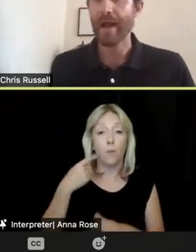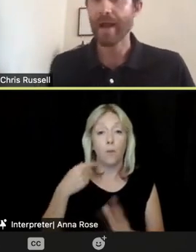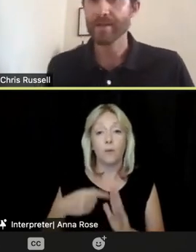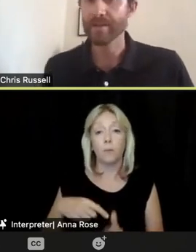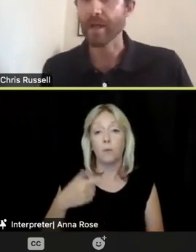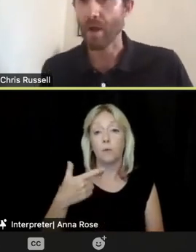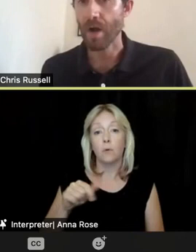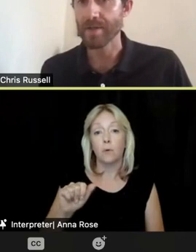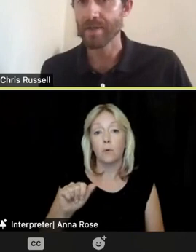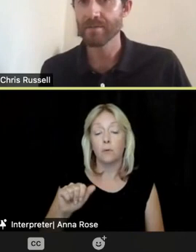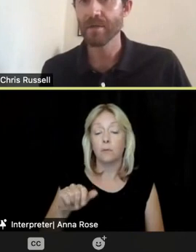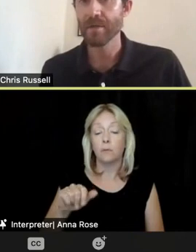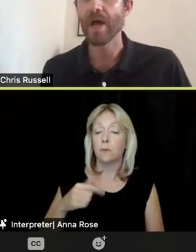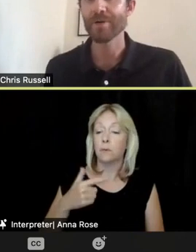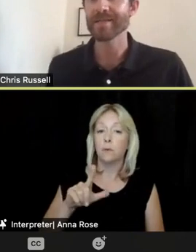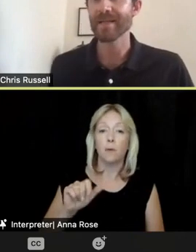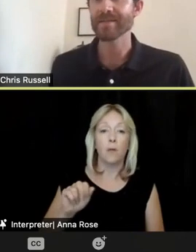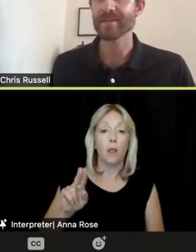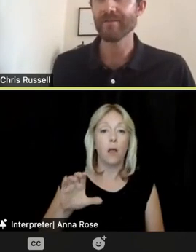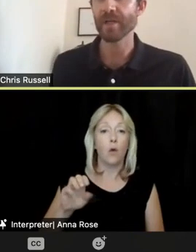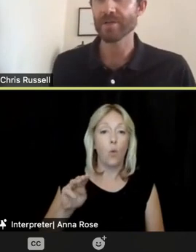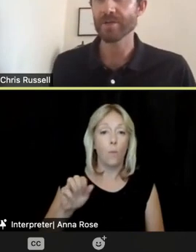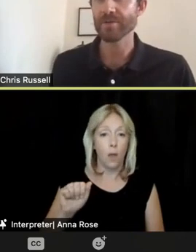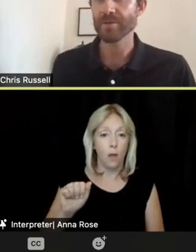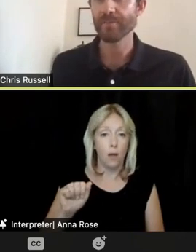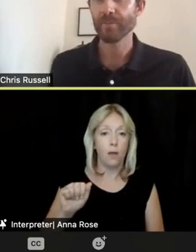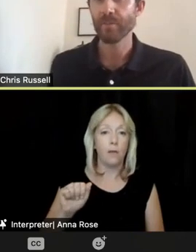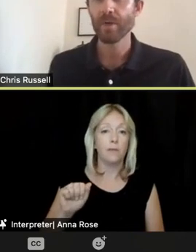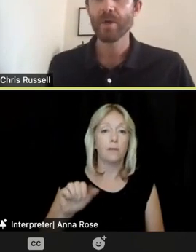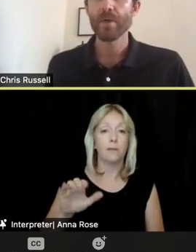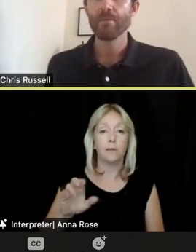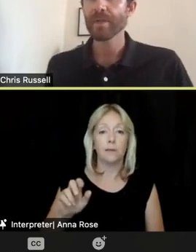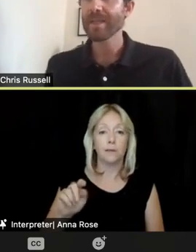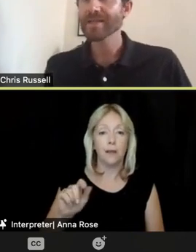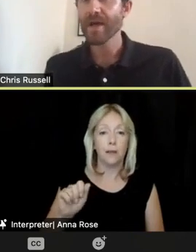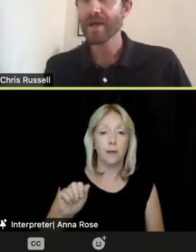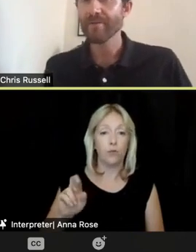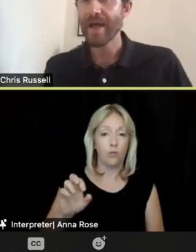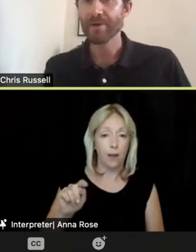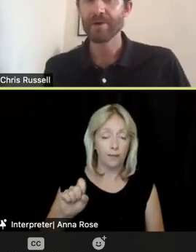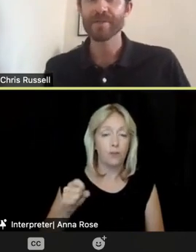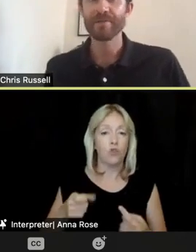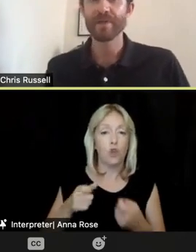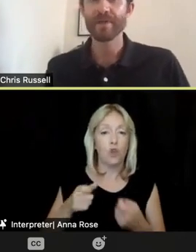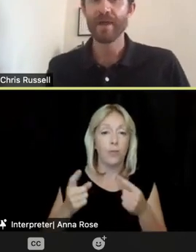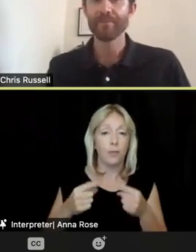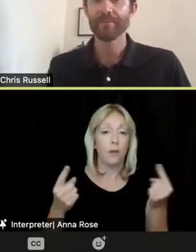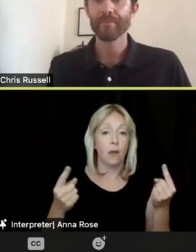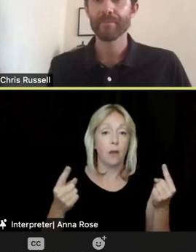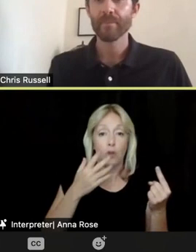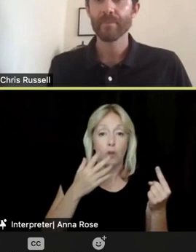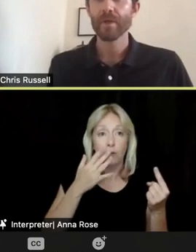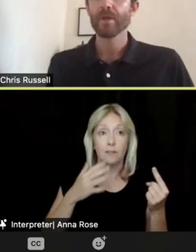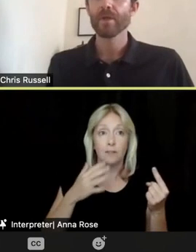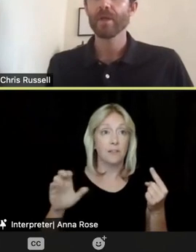or cataracts that cause contrast sensitivity issues, but that's not a factor in